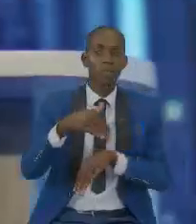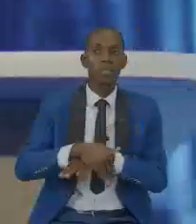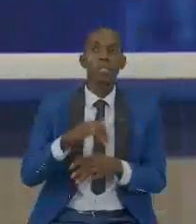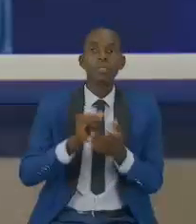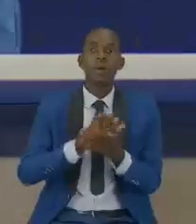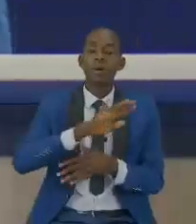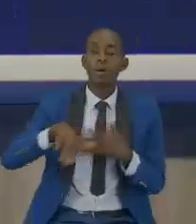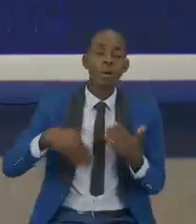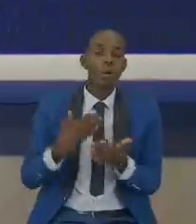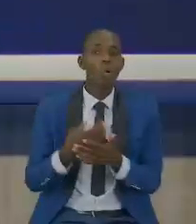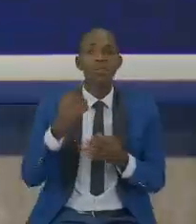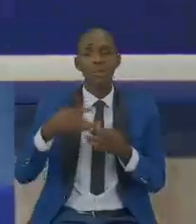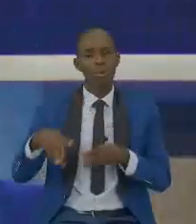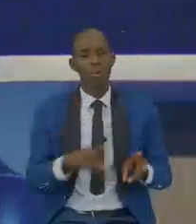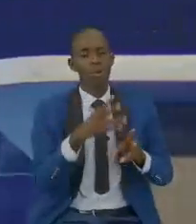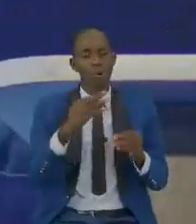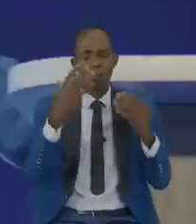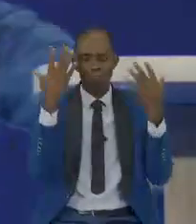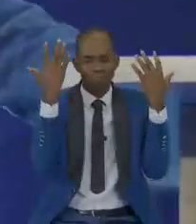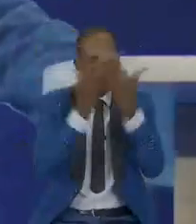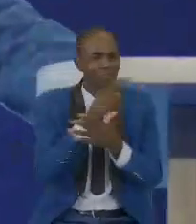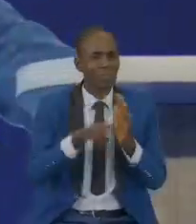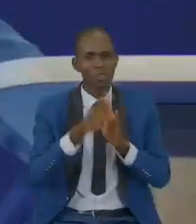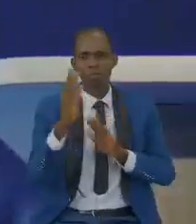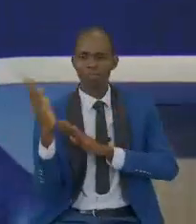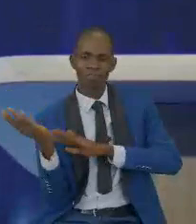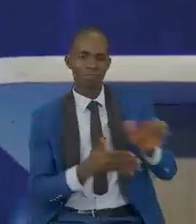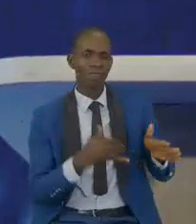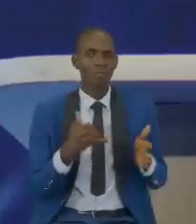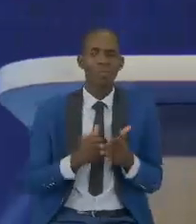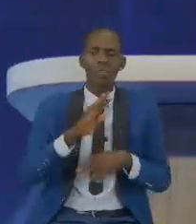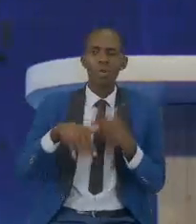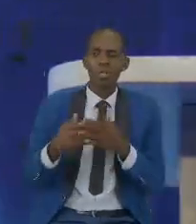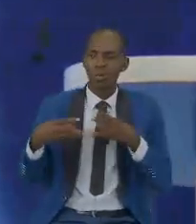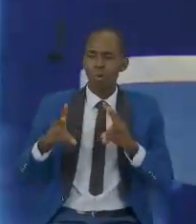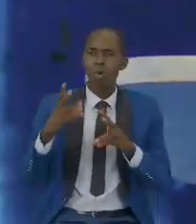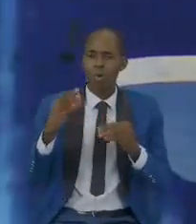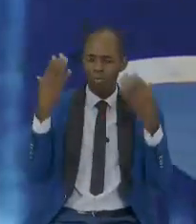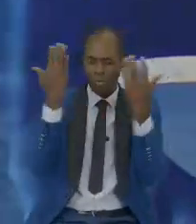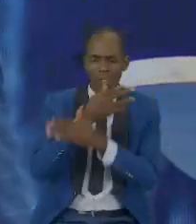ways of darkness you forsake, all the powers of darkness you forsake, all the charm